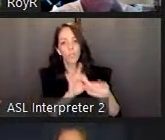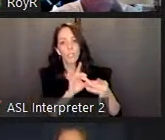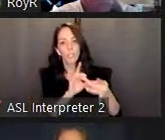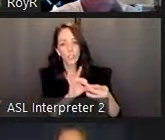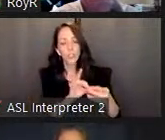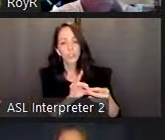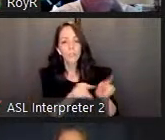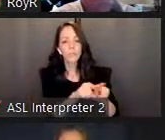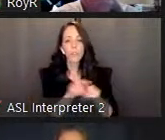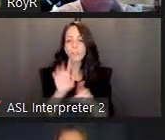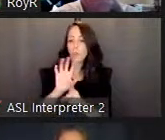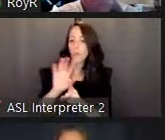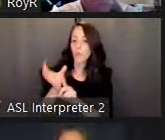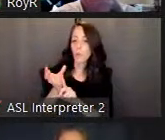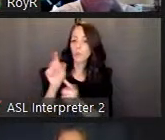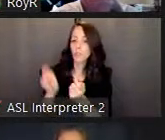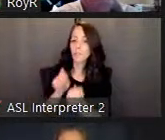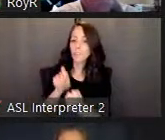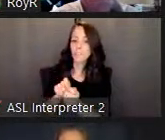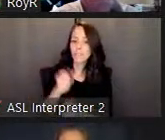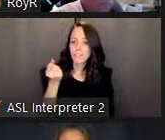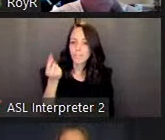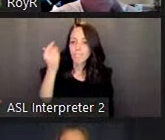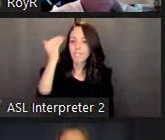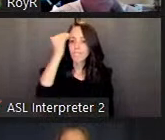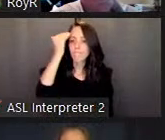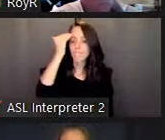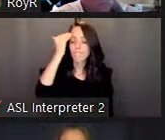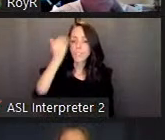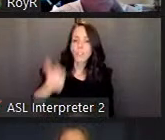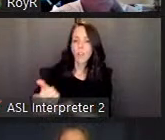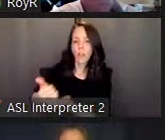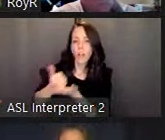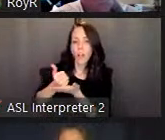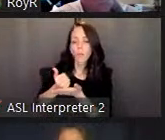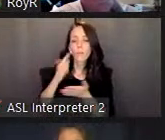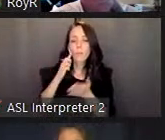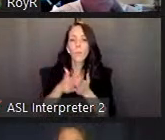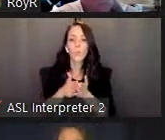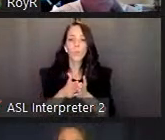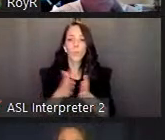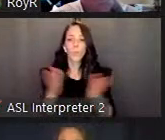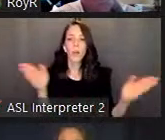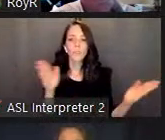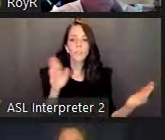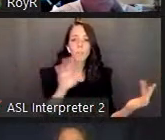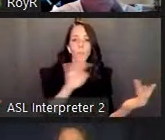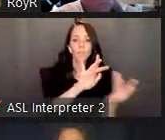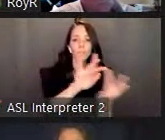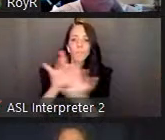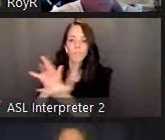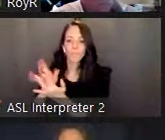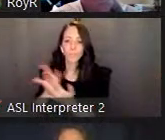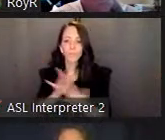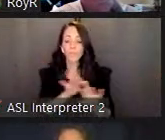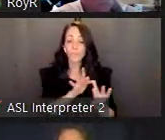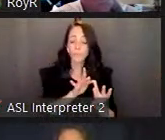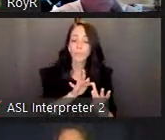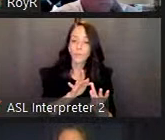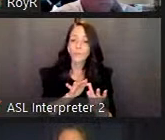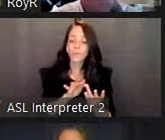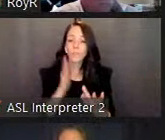as culturally specific knowledge that helps us to do widespread engagement and better ensure that our pandemic recovery